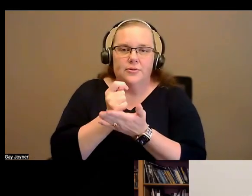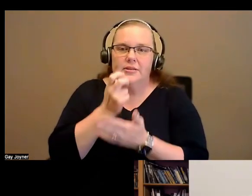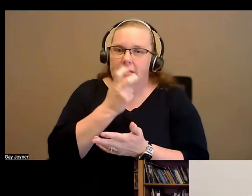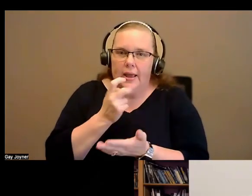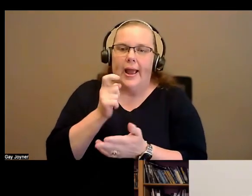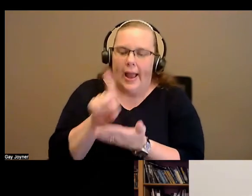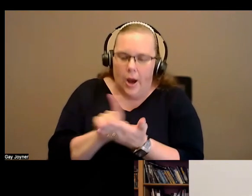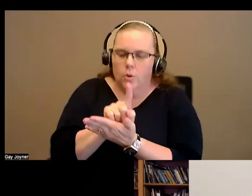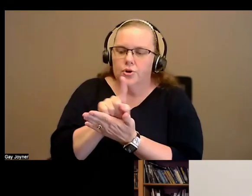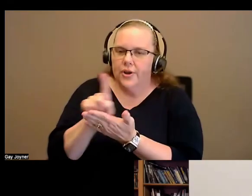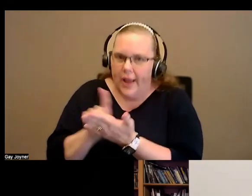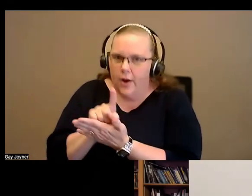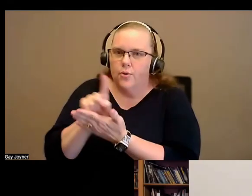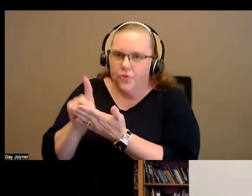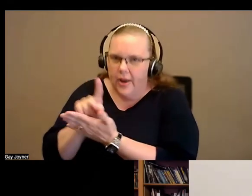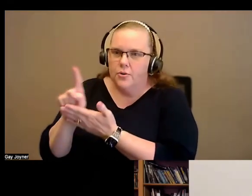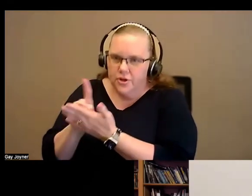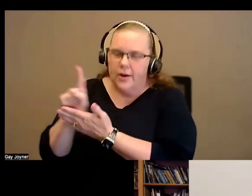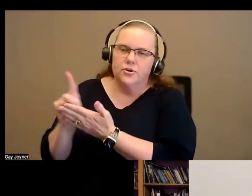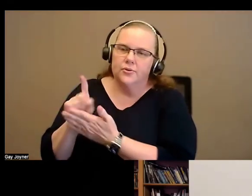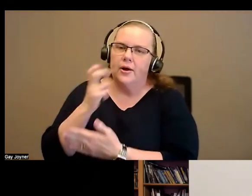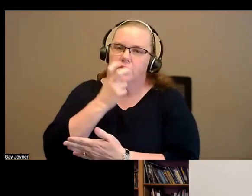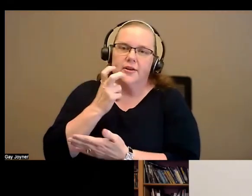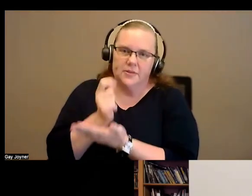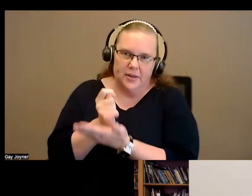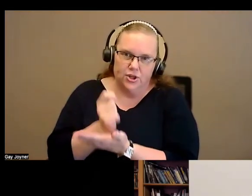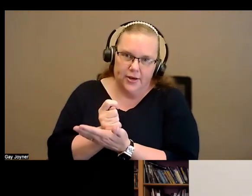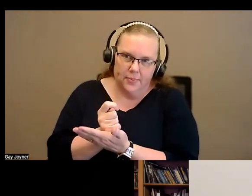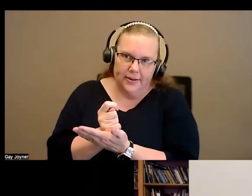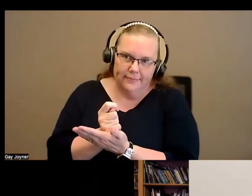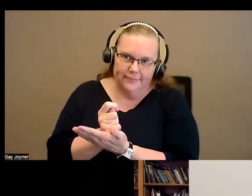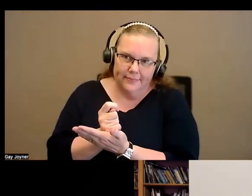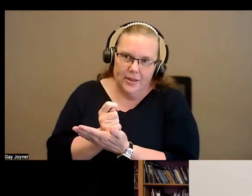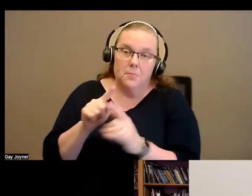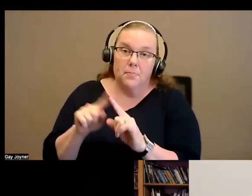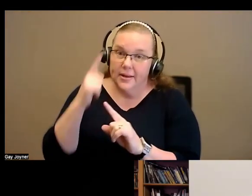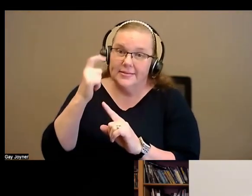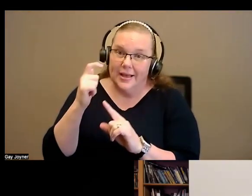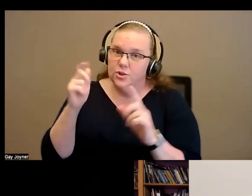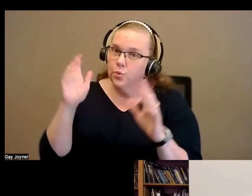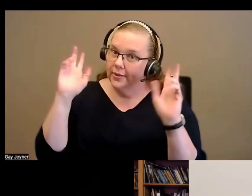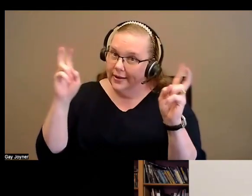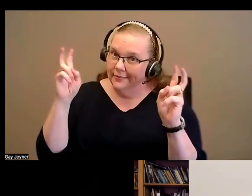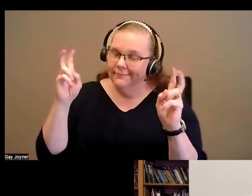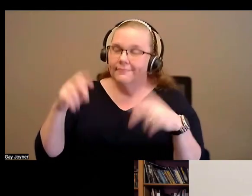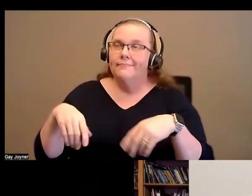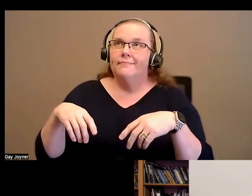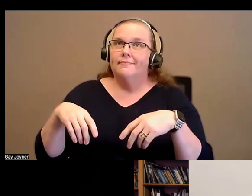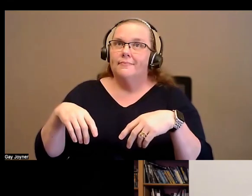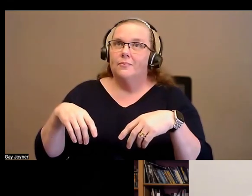do hours and hours and hours and hours and hours of speech therapy Mm. because that's what